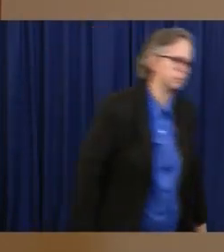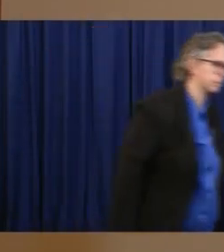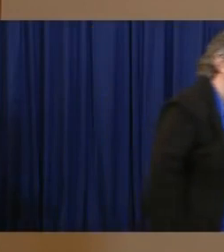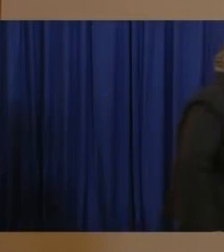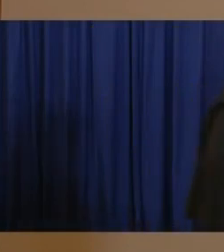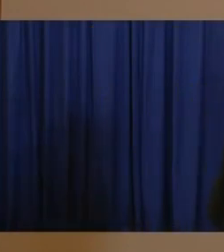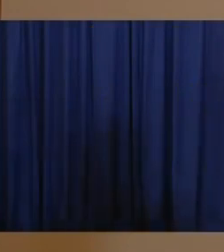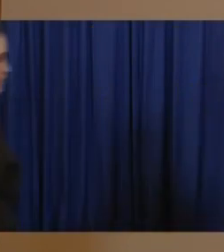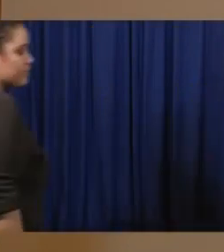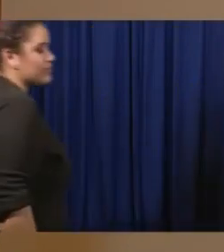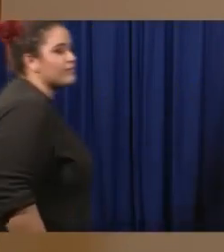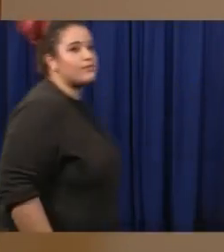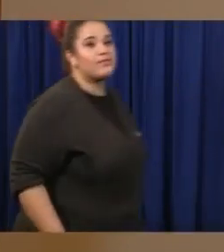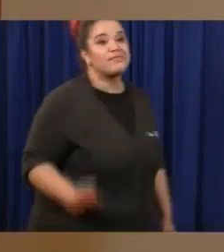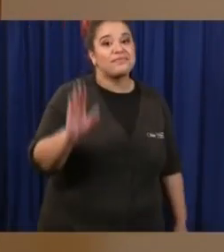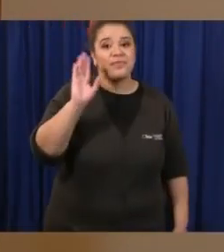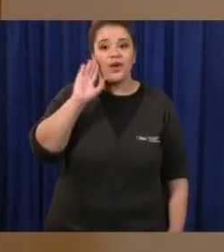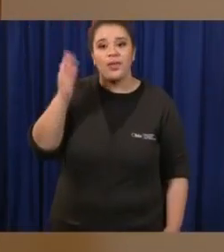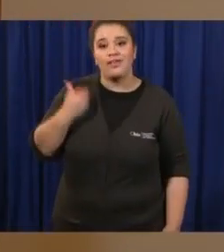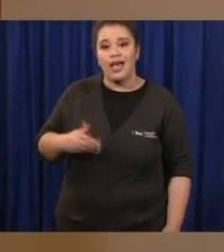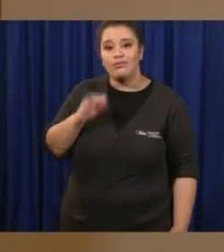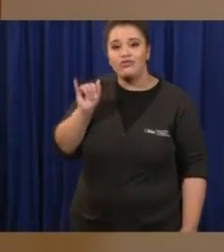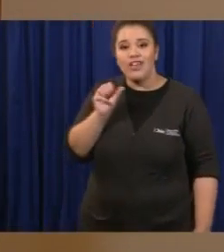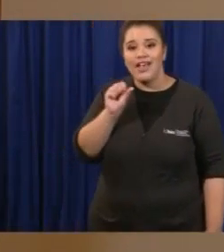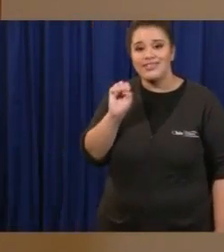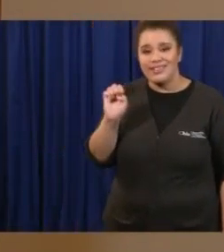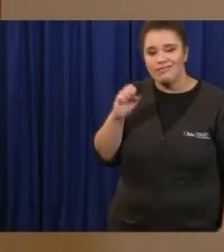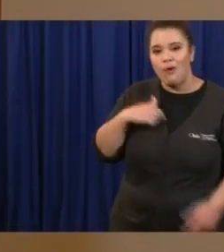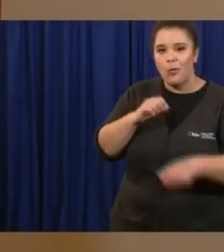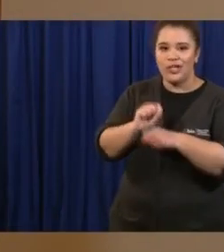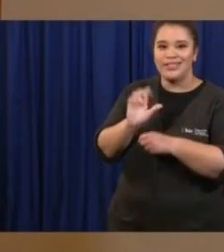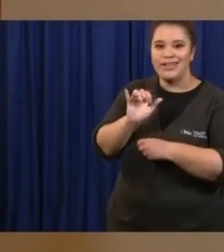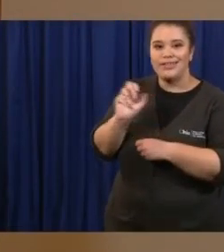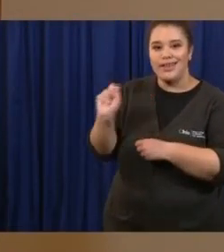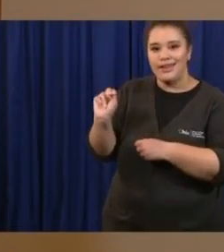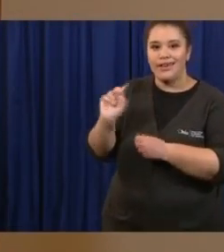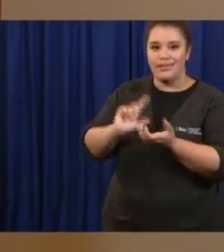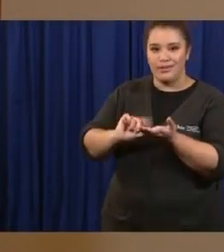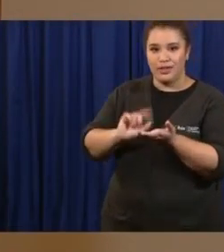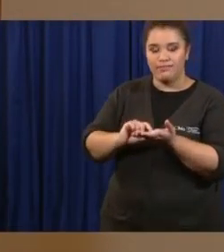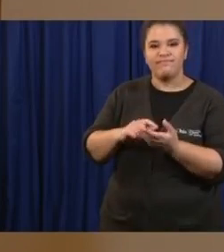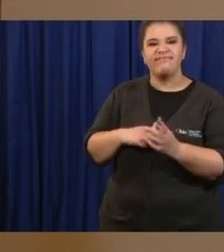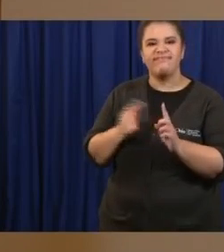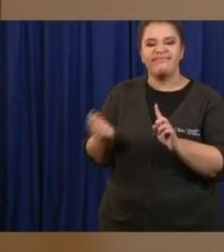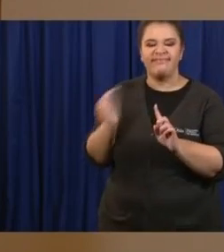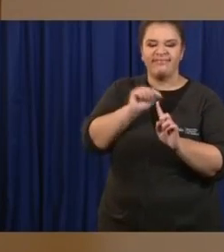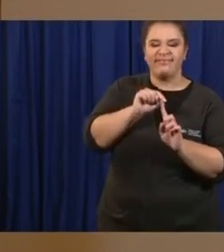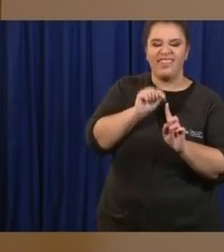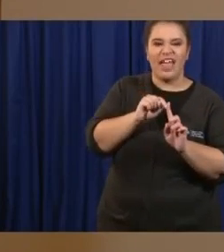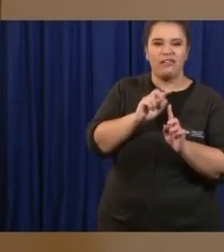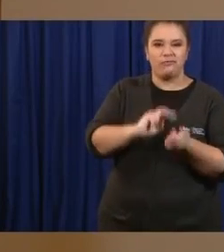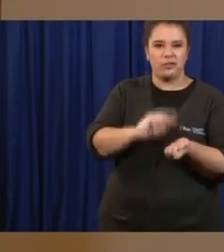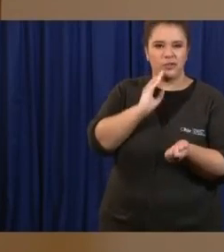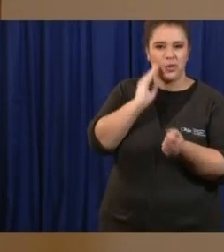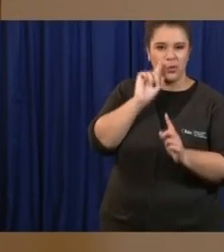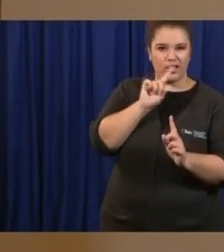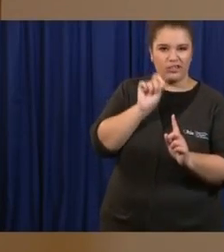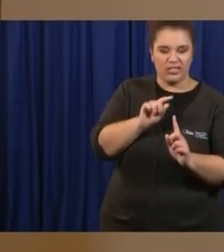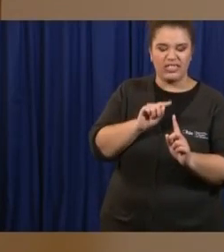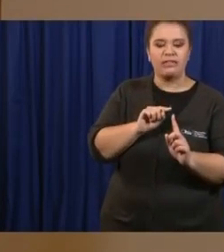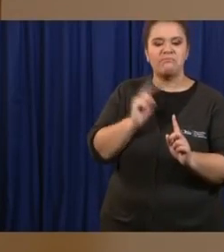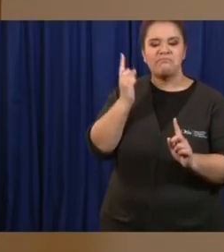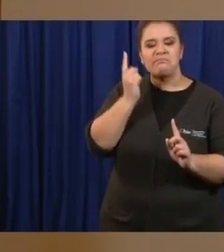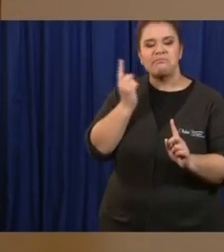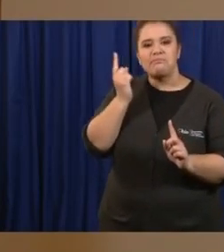Hi, this is Jessie Balmer with the Cincinnati Enquirer. Kind of following up on the nursing home question. Do we know how many of Ohio's